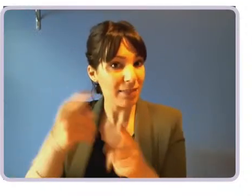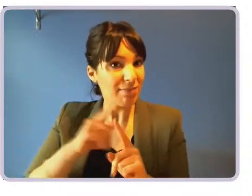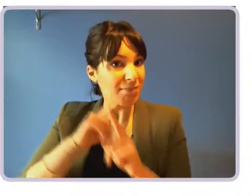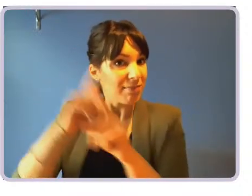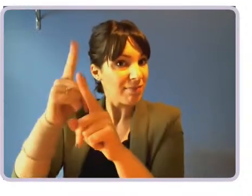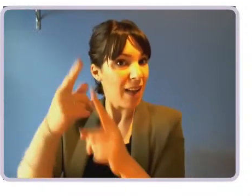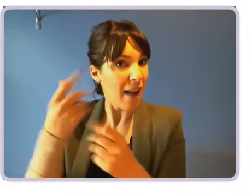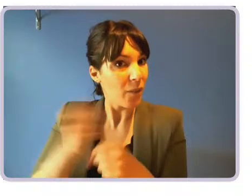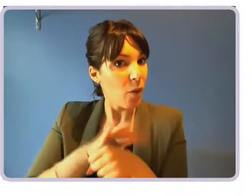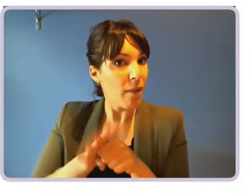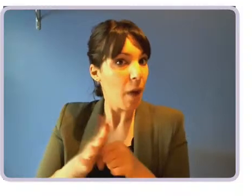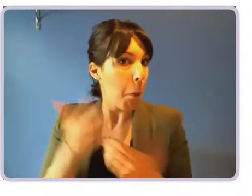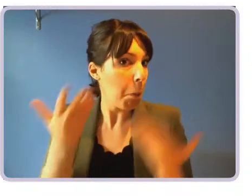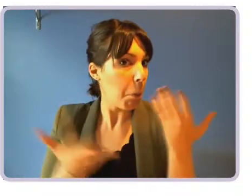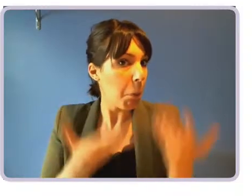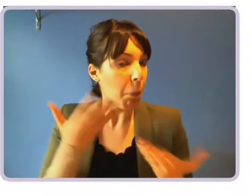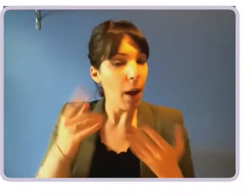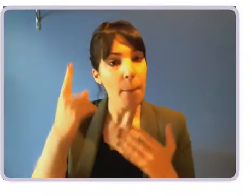in